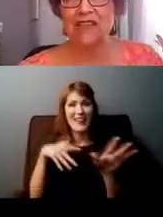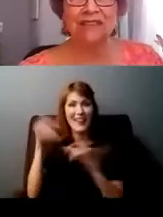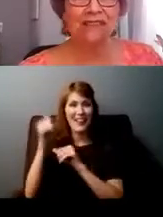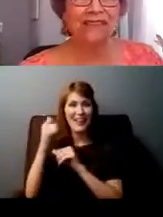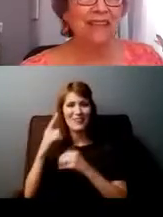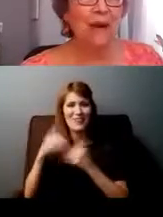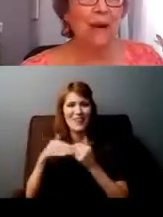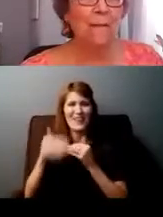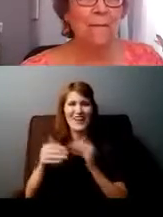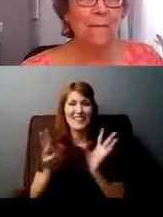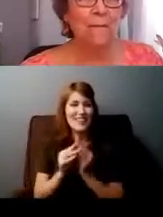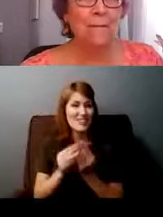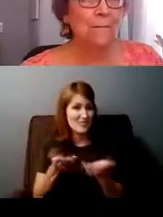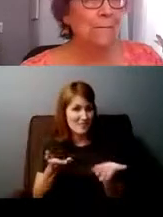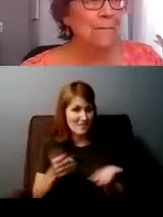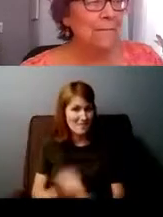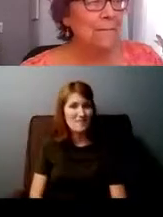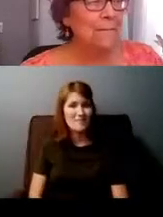next session?